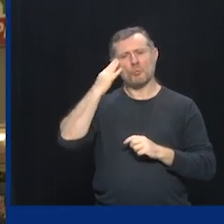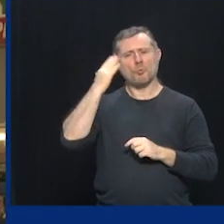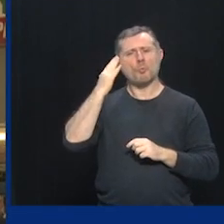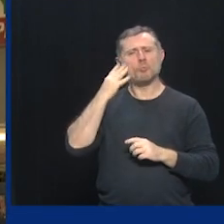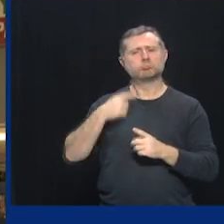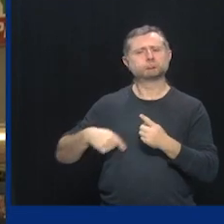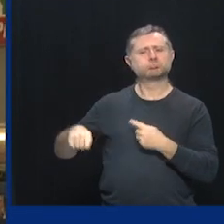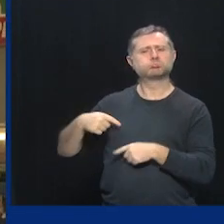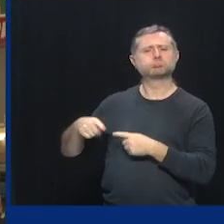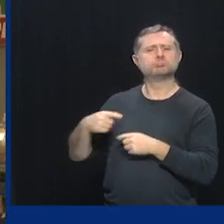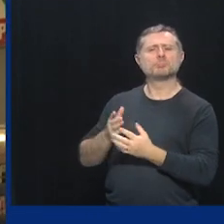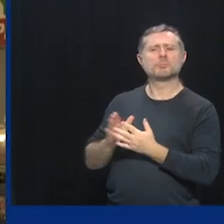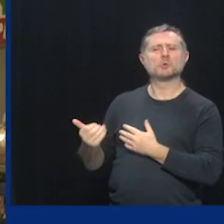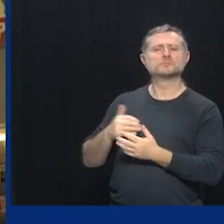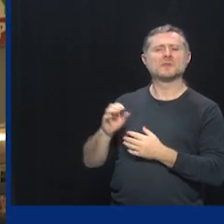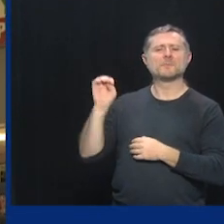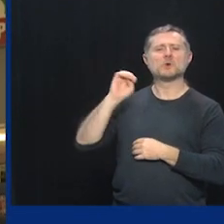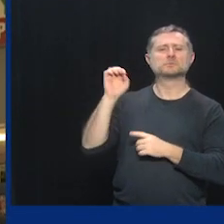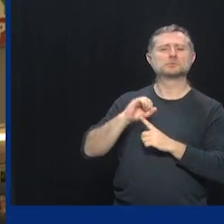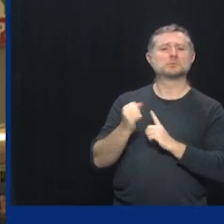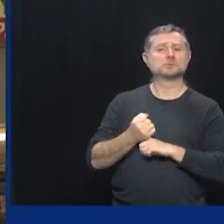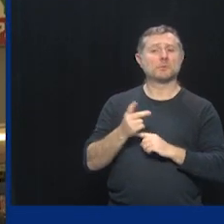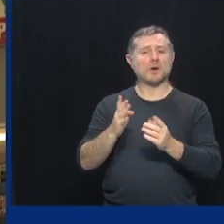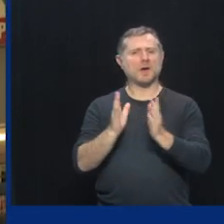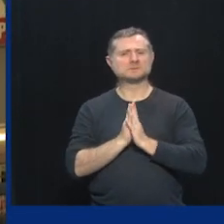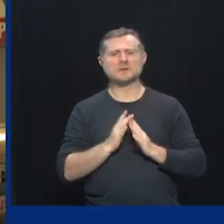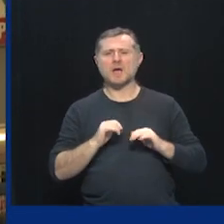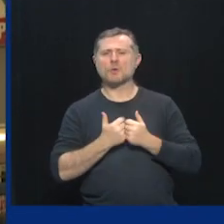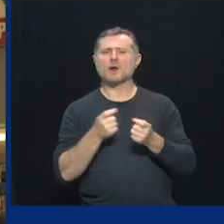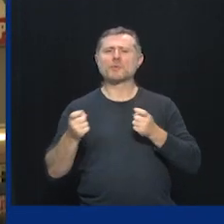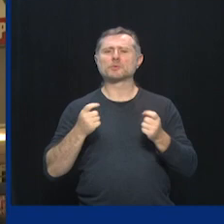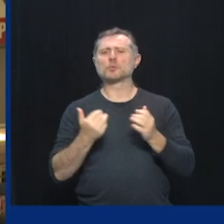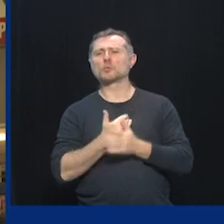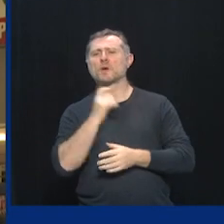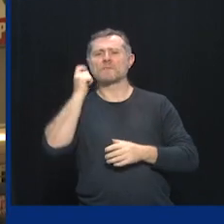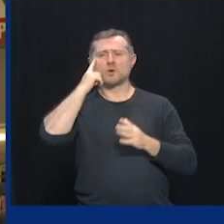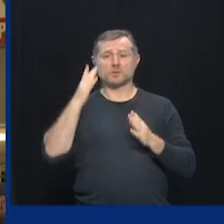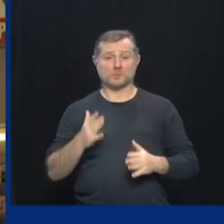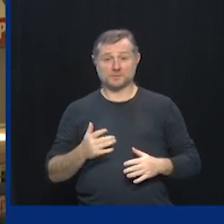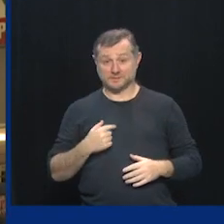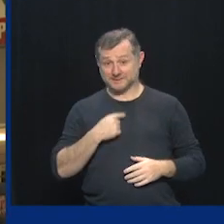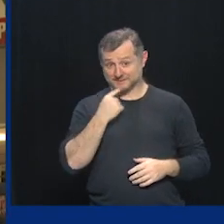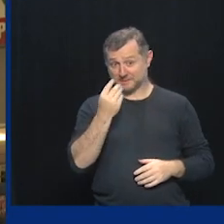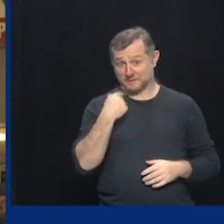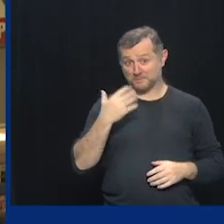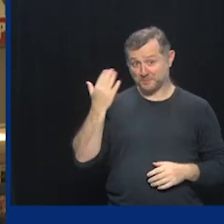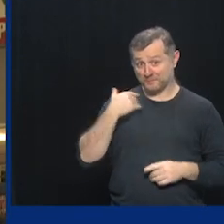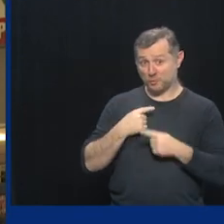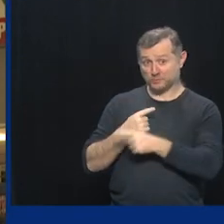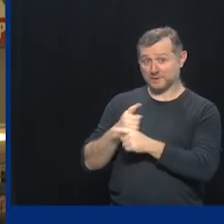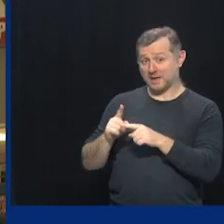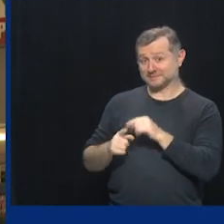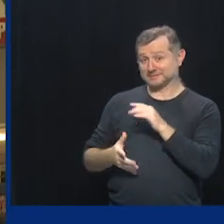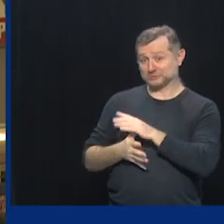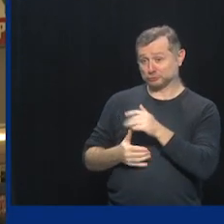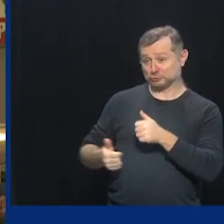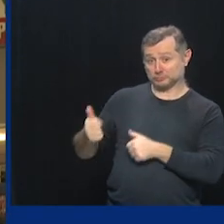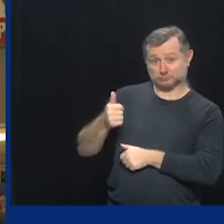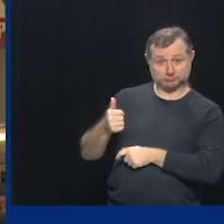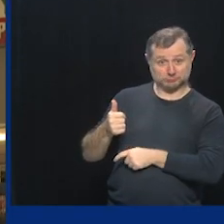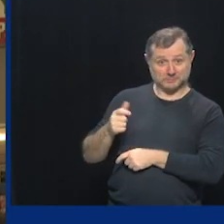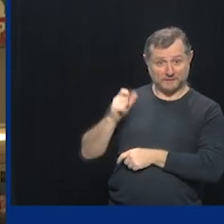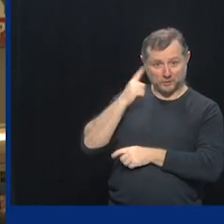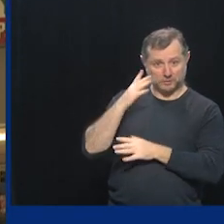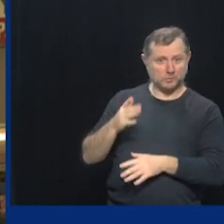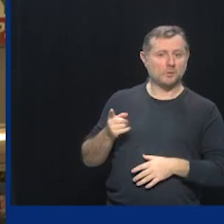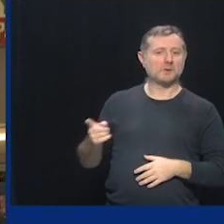me, how is it dealing with the new governor? And I said, before she was a senior state official, before she was a congresswoman, the governor was a